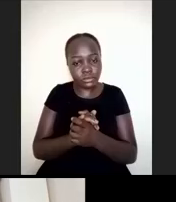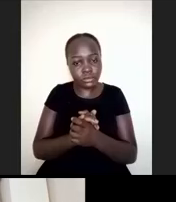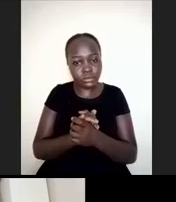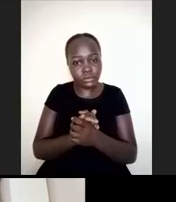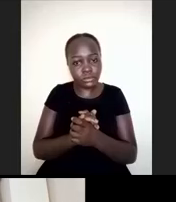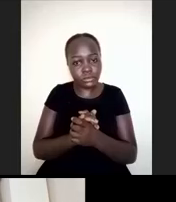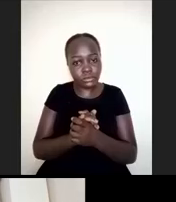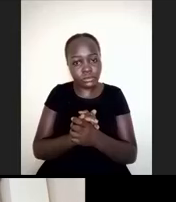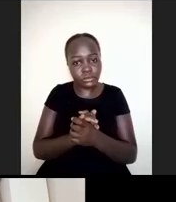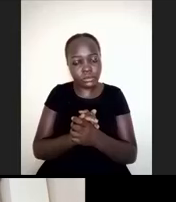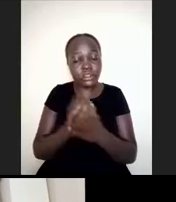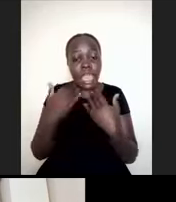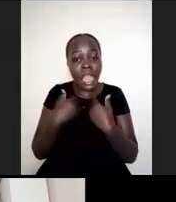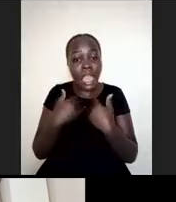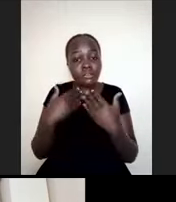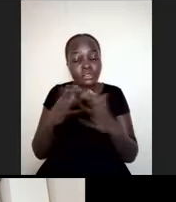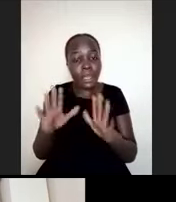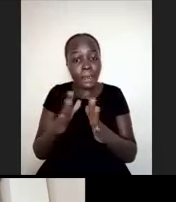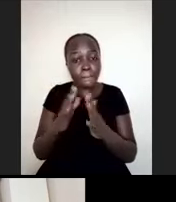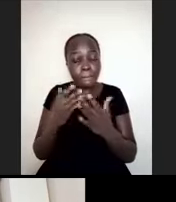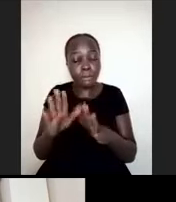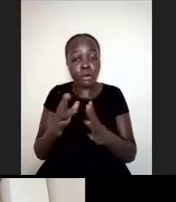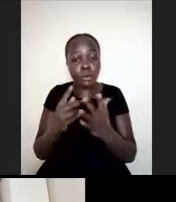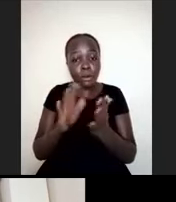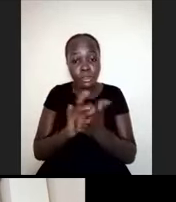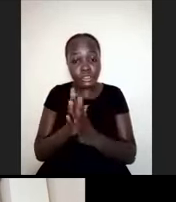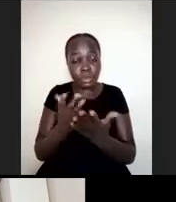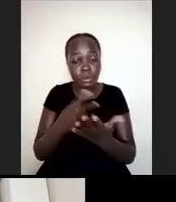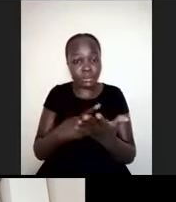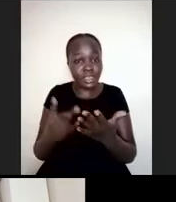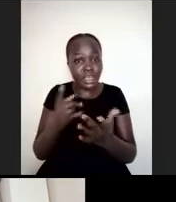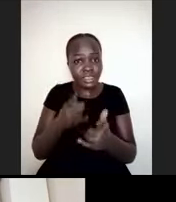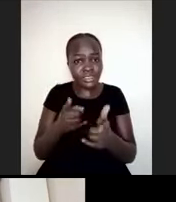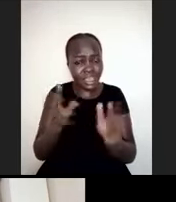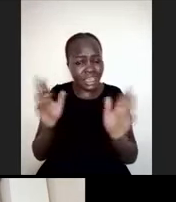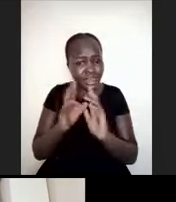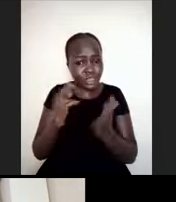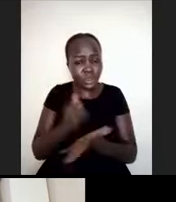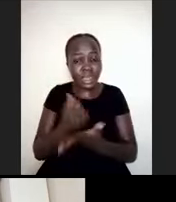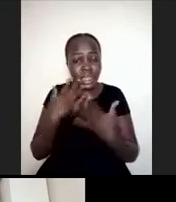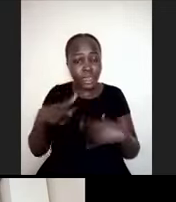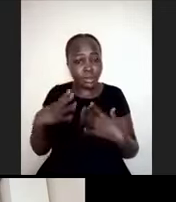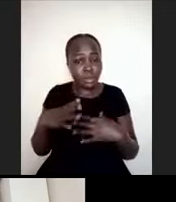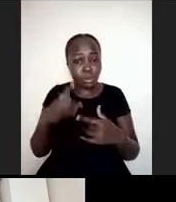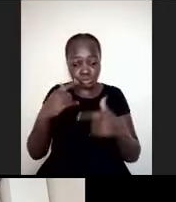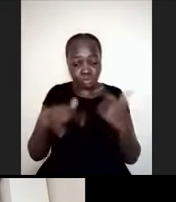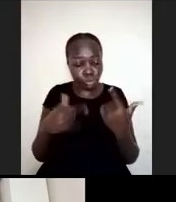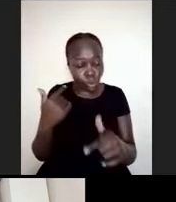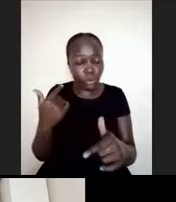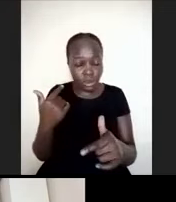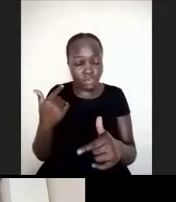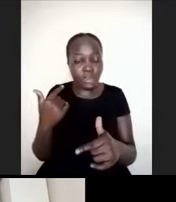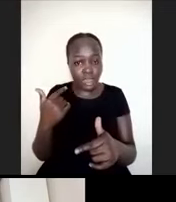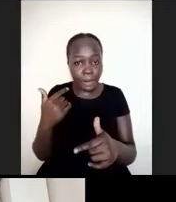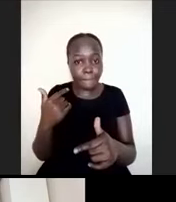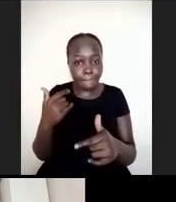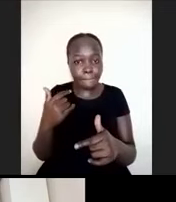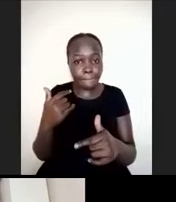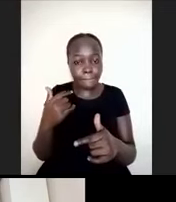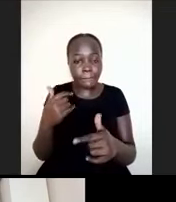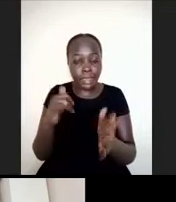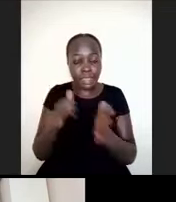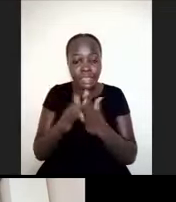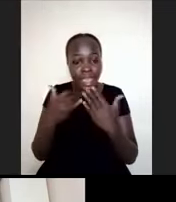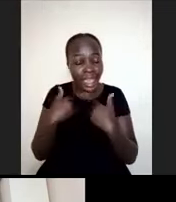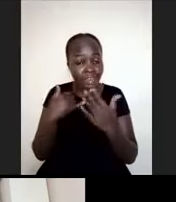I have some more Bible verses. These ones are really to help people overcome that habit if they already have